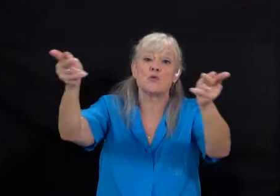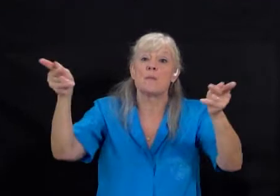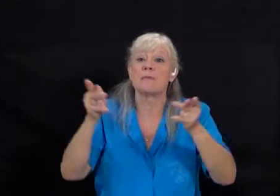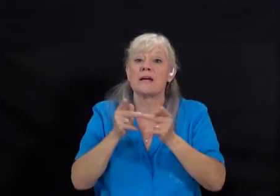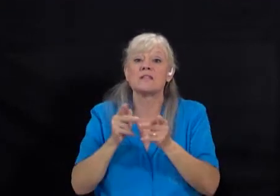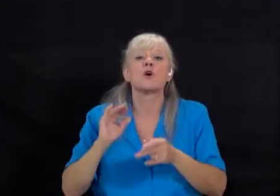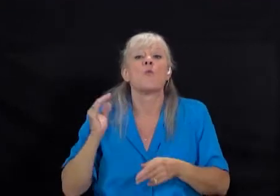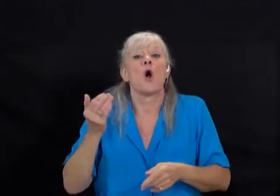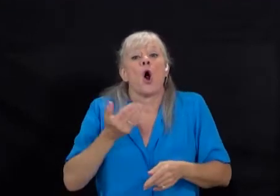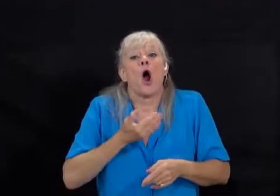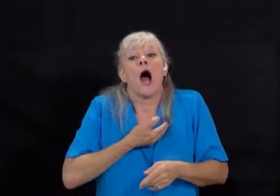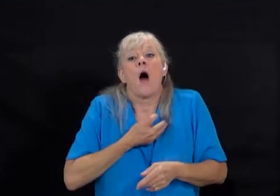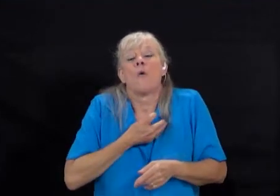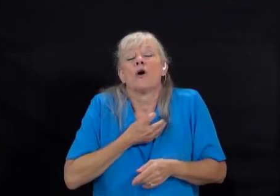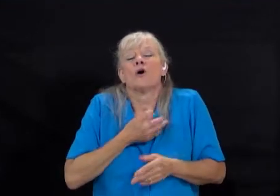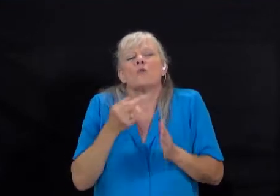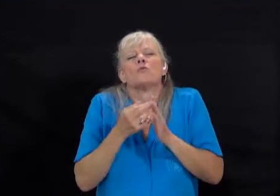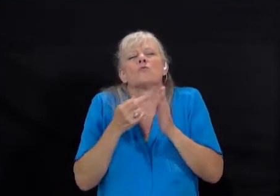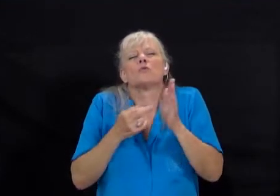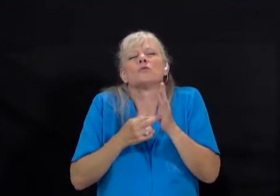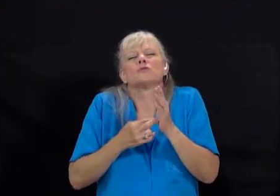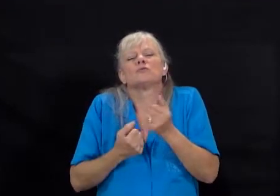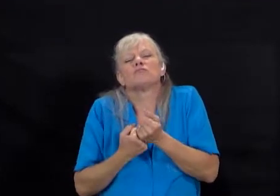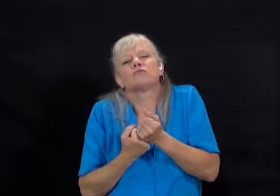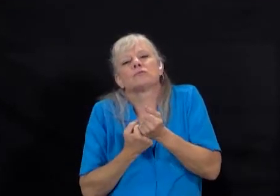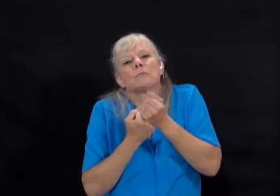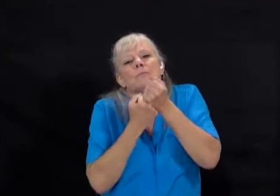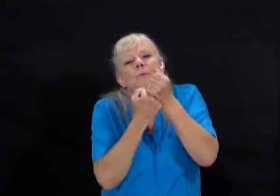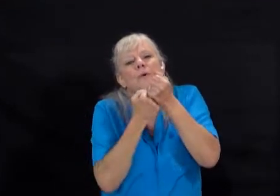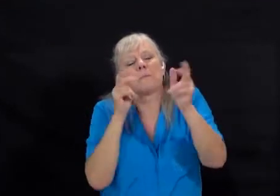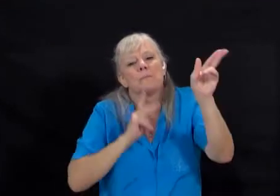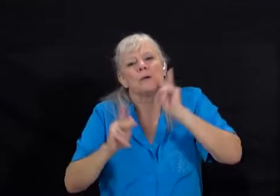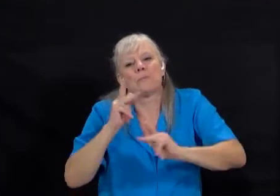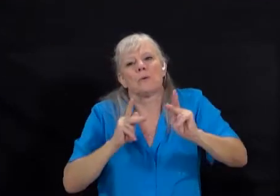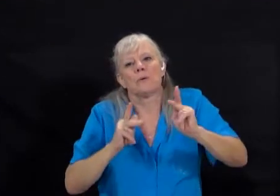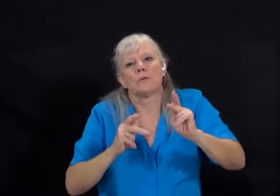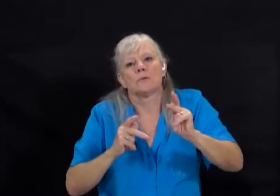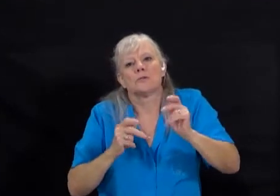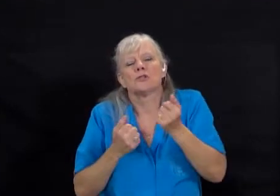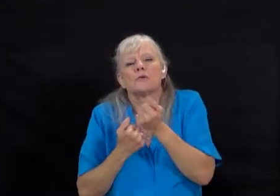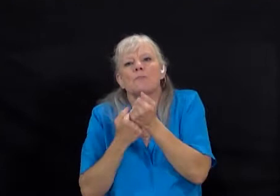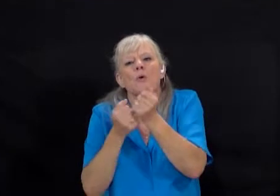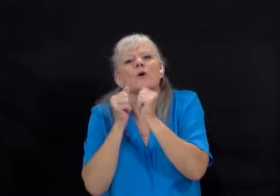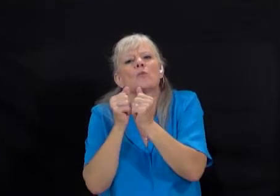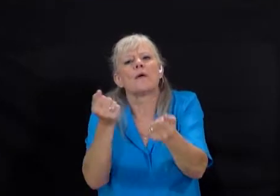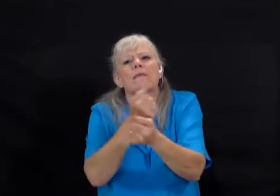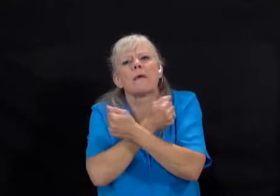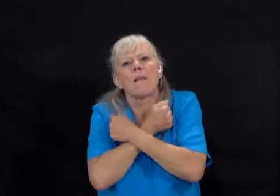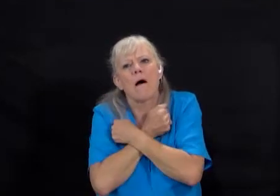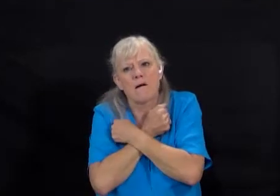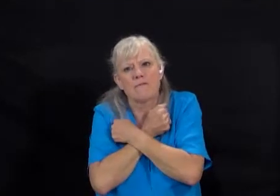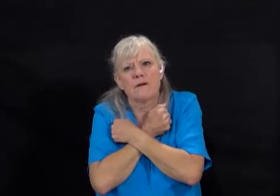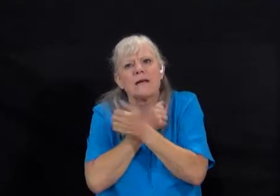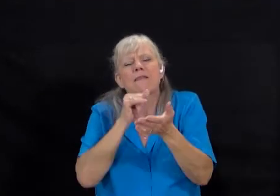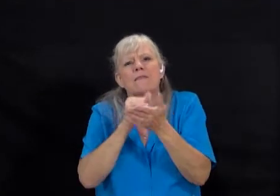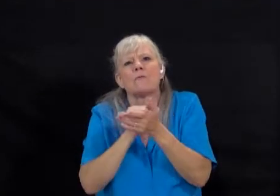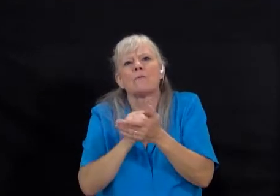regulations will uphold humanity, love, that which ensures peace.